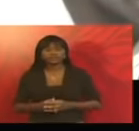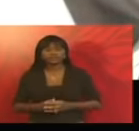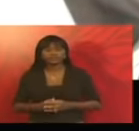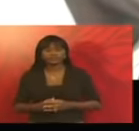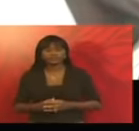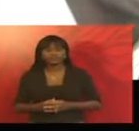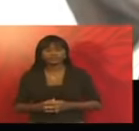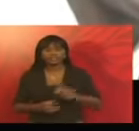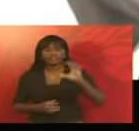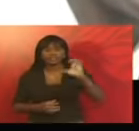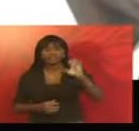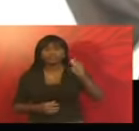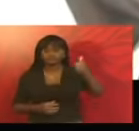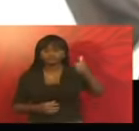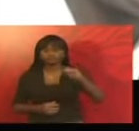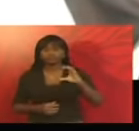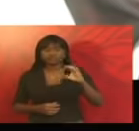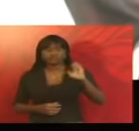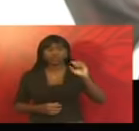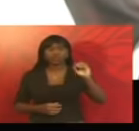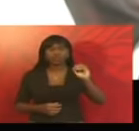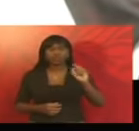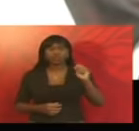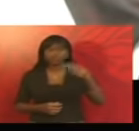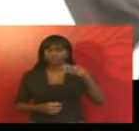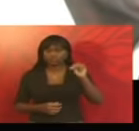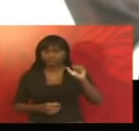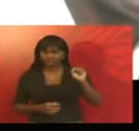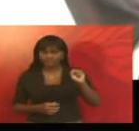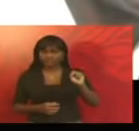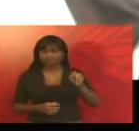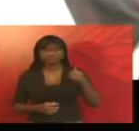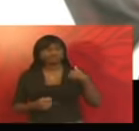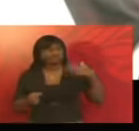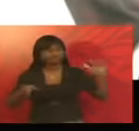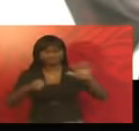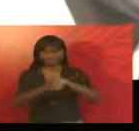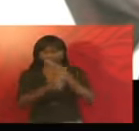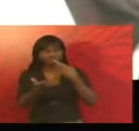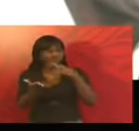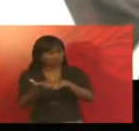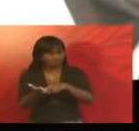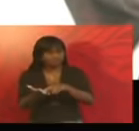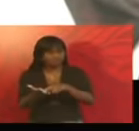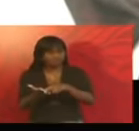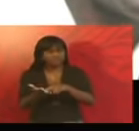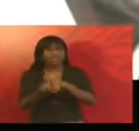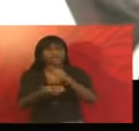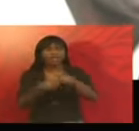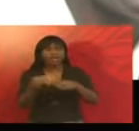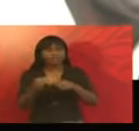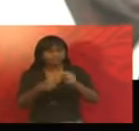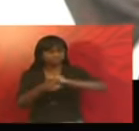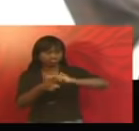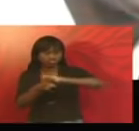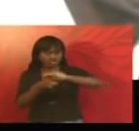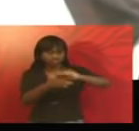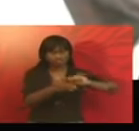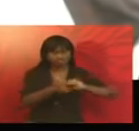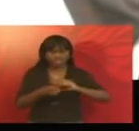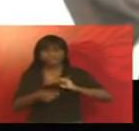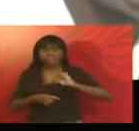CEO Thomas, you gave us a very comprehensive report there in terms of the training of